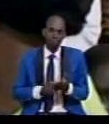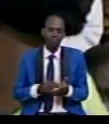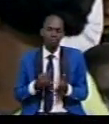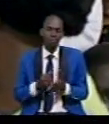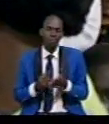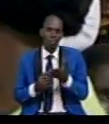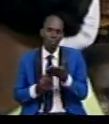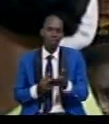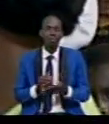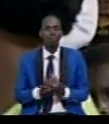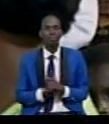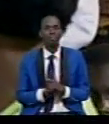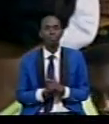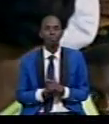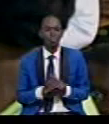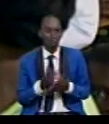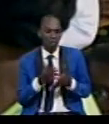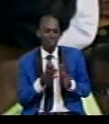Let them know,